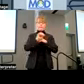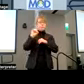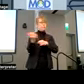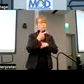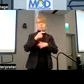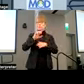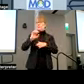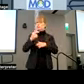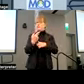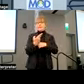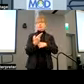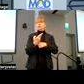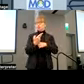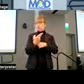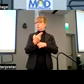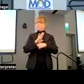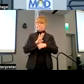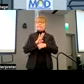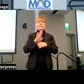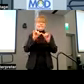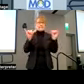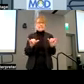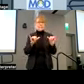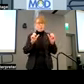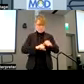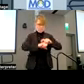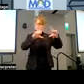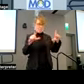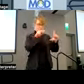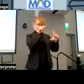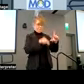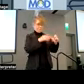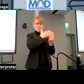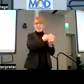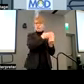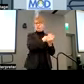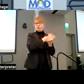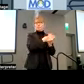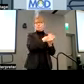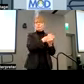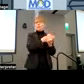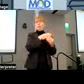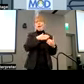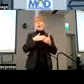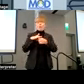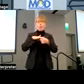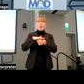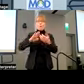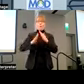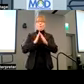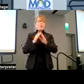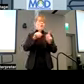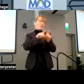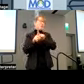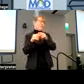systems and have access to all of the patients records in an instant. Further, just like the digital access coordinators, they also have bilingual